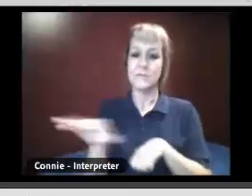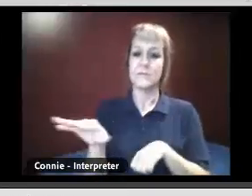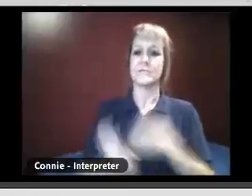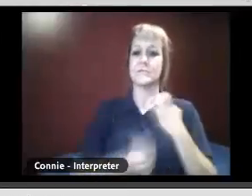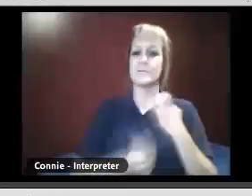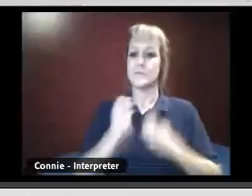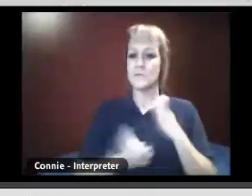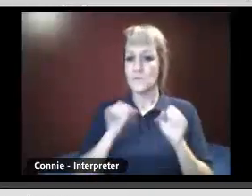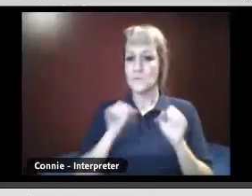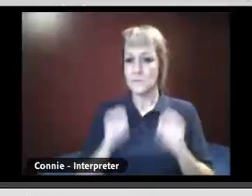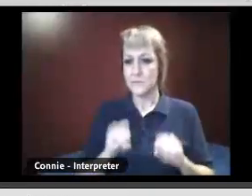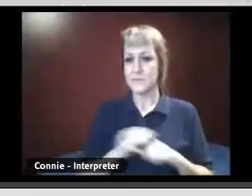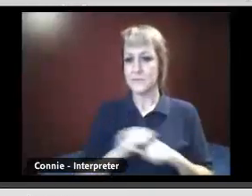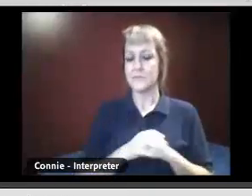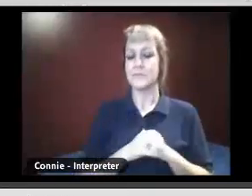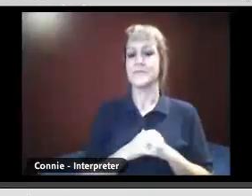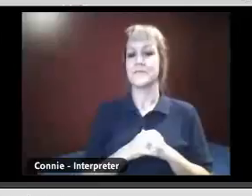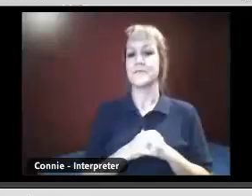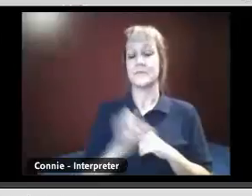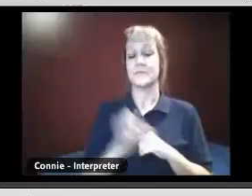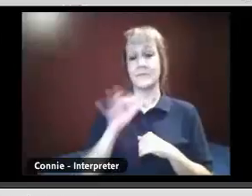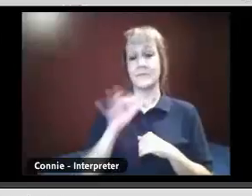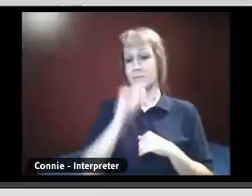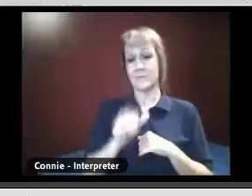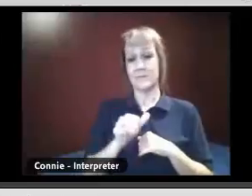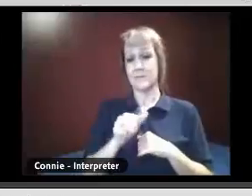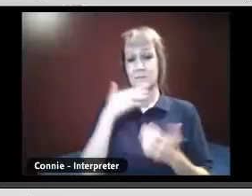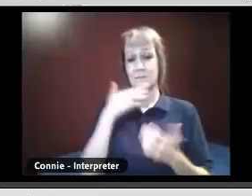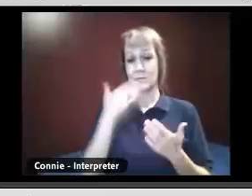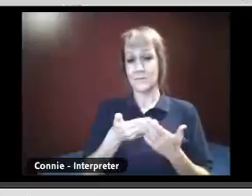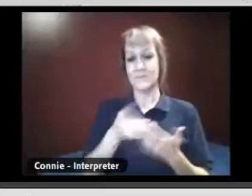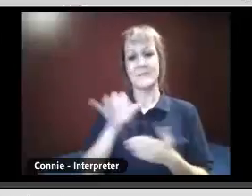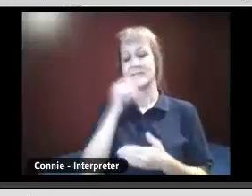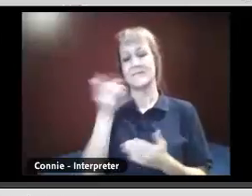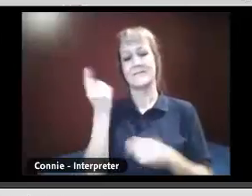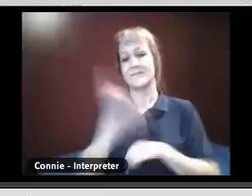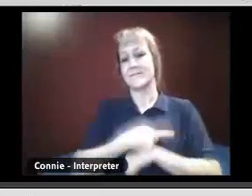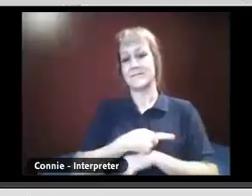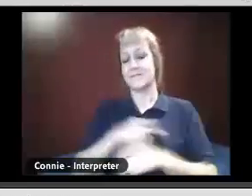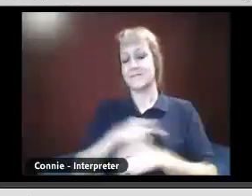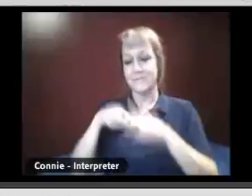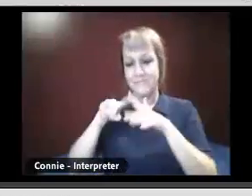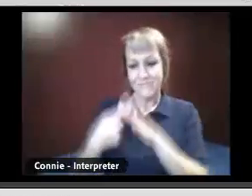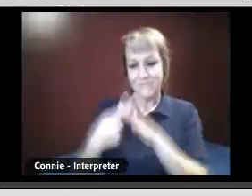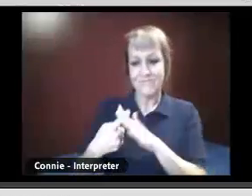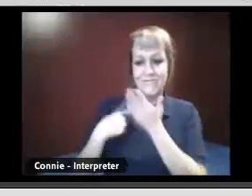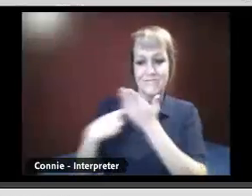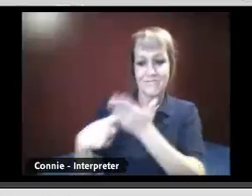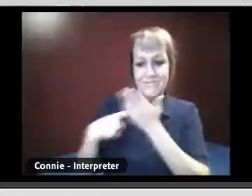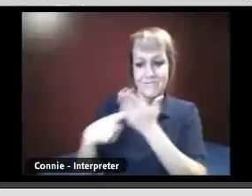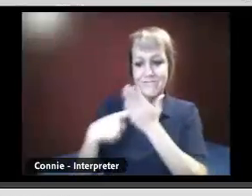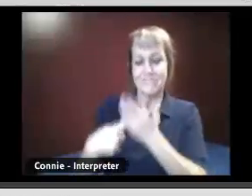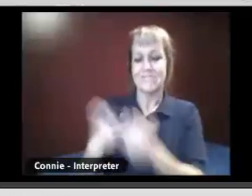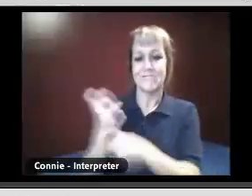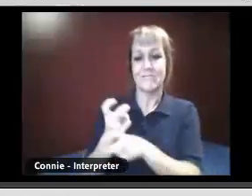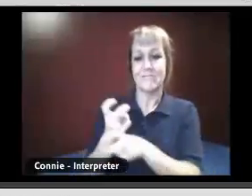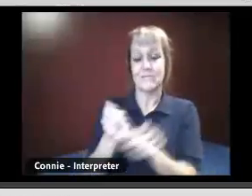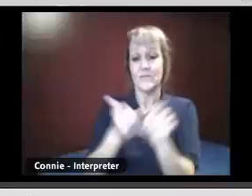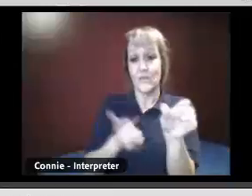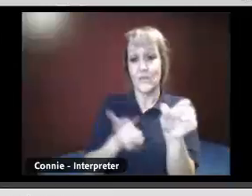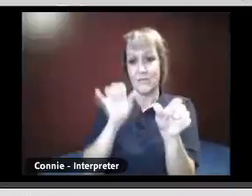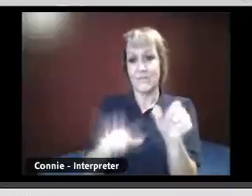emotional capacity. And if you're not up to it, that's not the day to go into a tough conversation. So if you can avoid having it that day, then